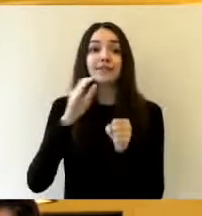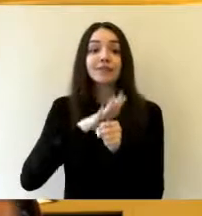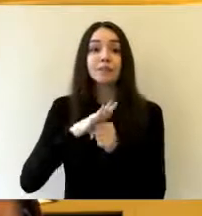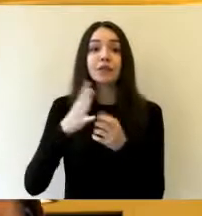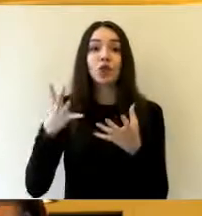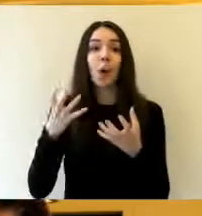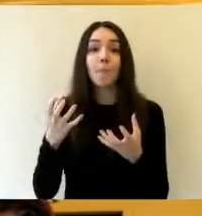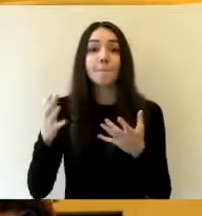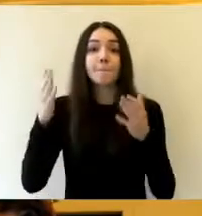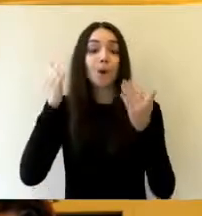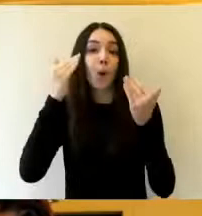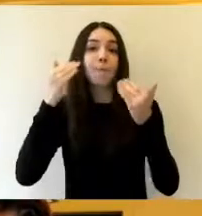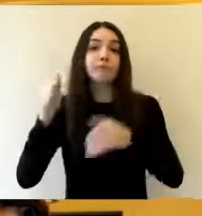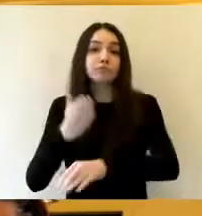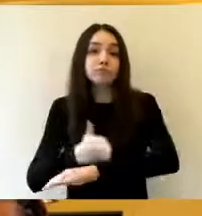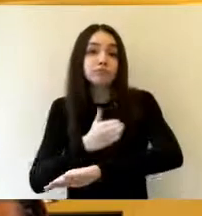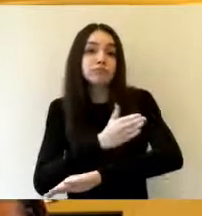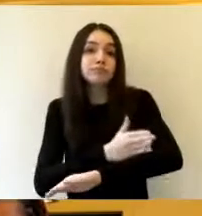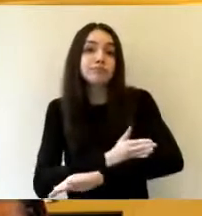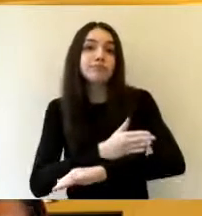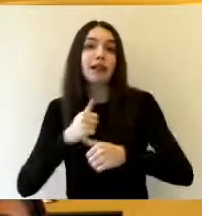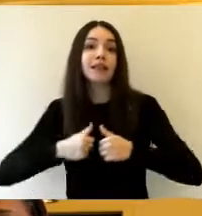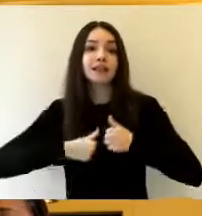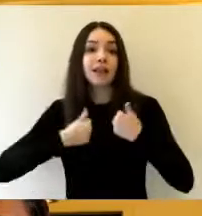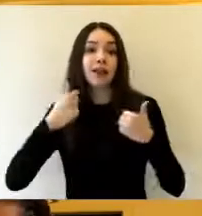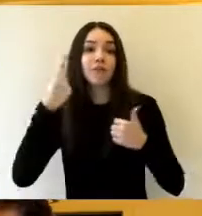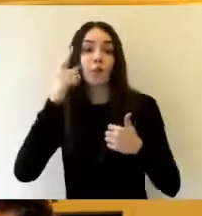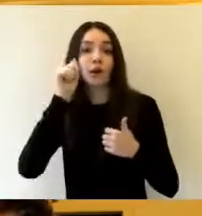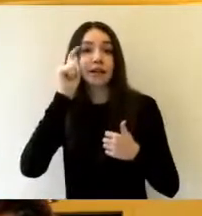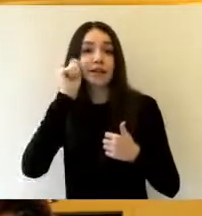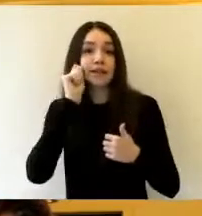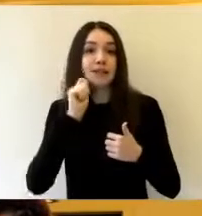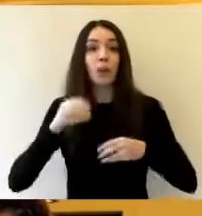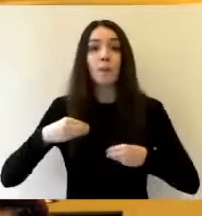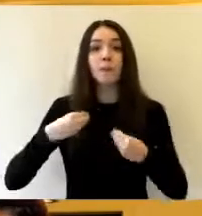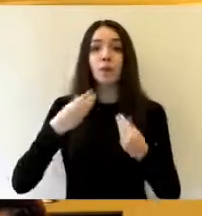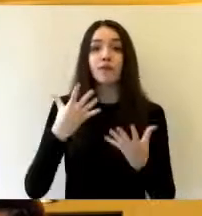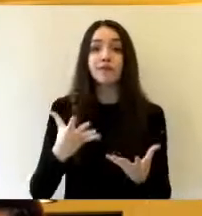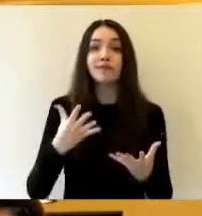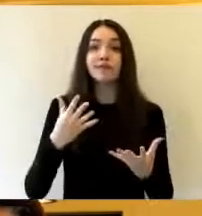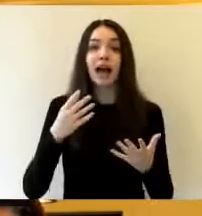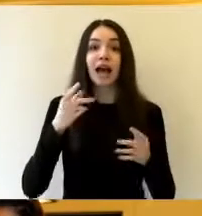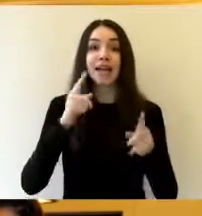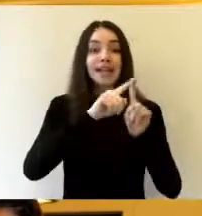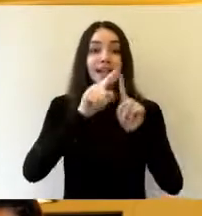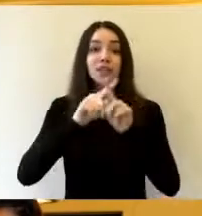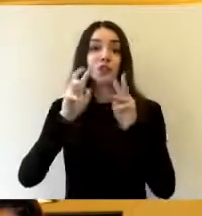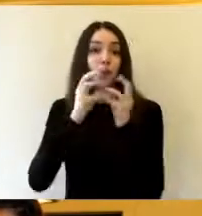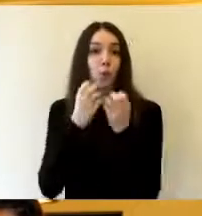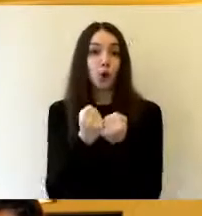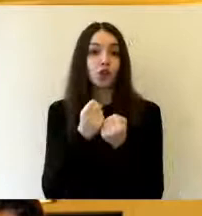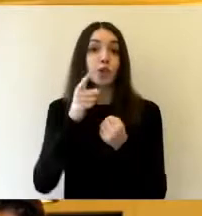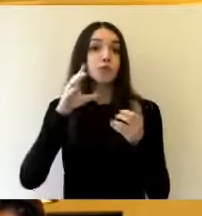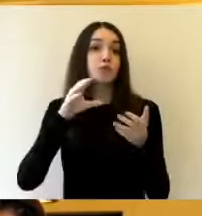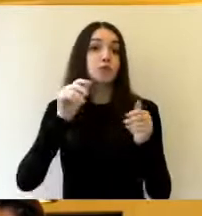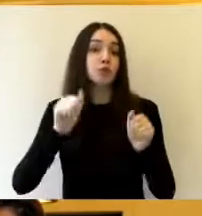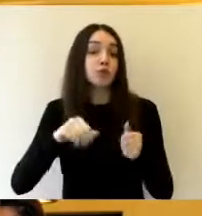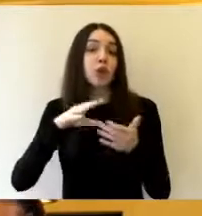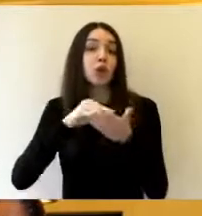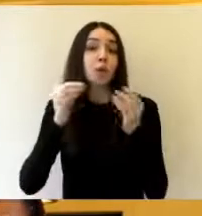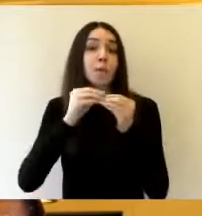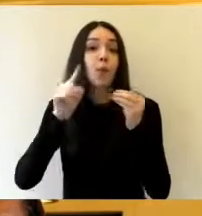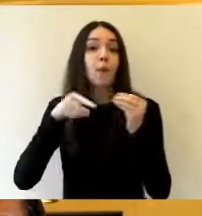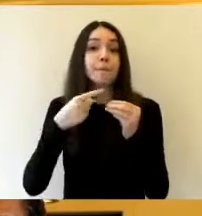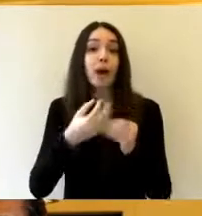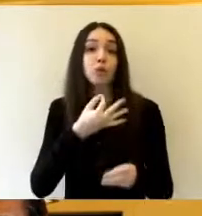teens through reading materials, programming, and literacy workshops. You can find out more about the upcoming events and